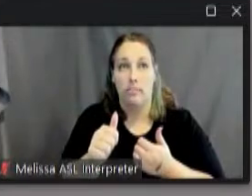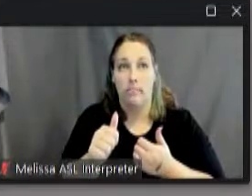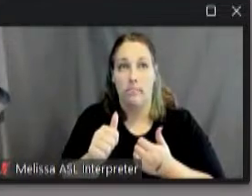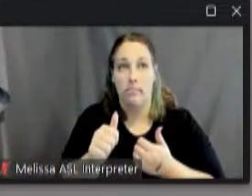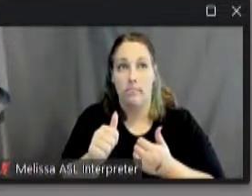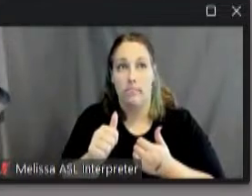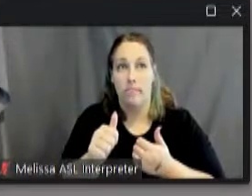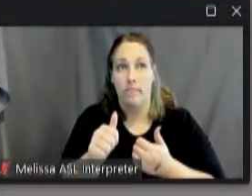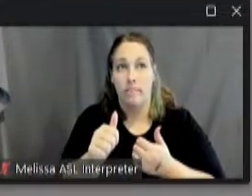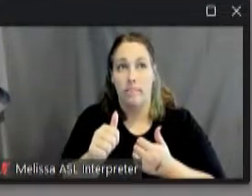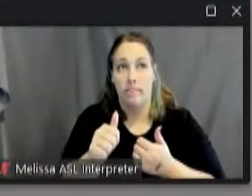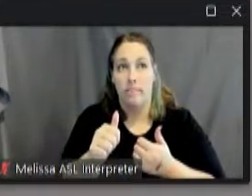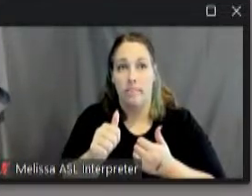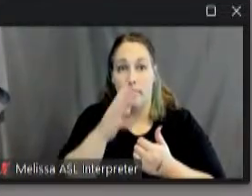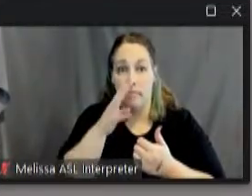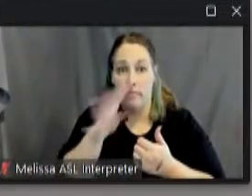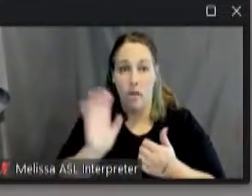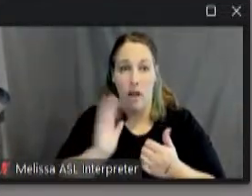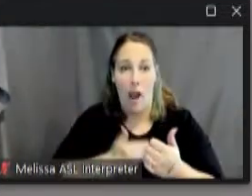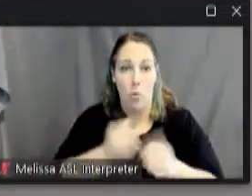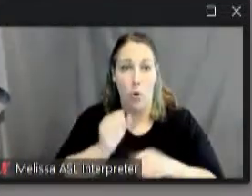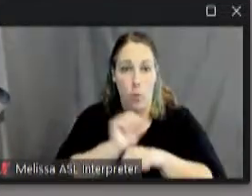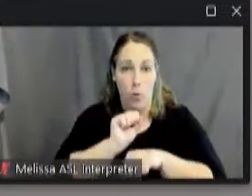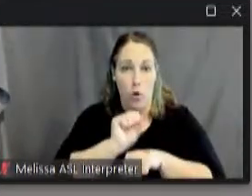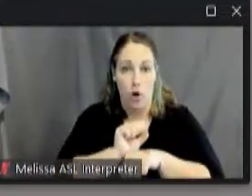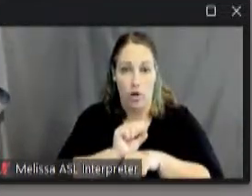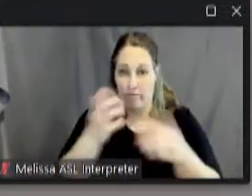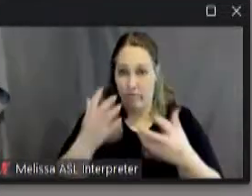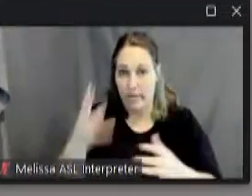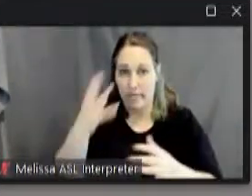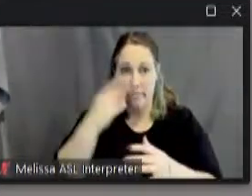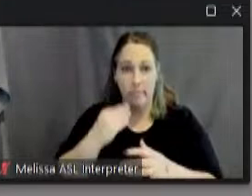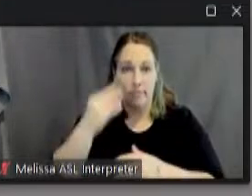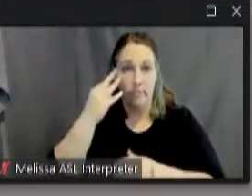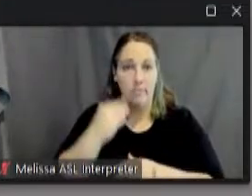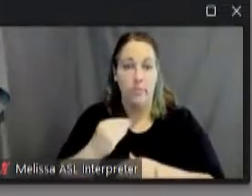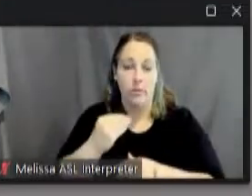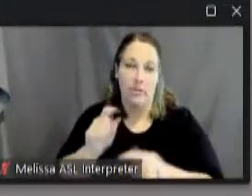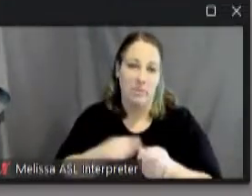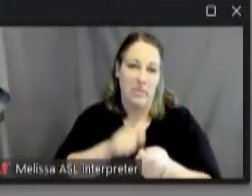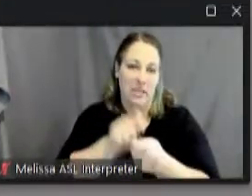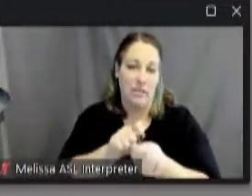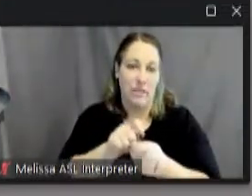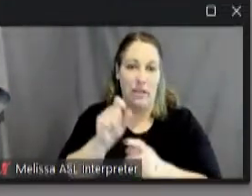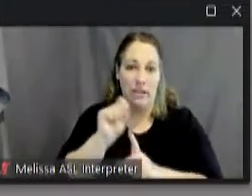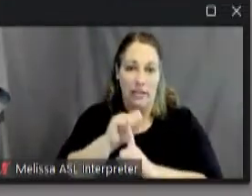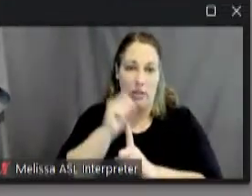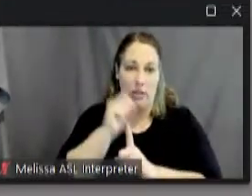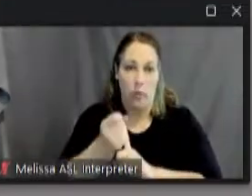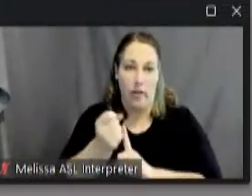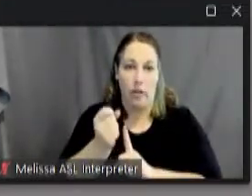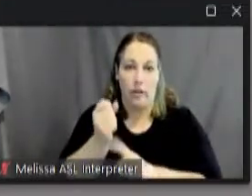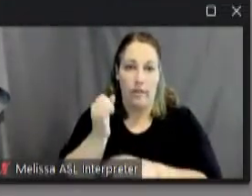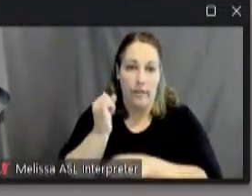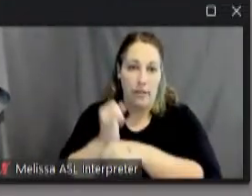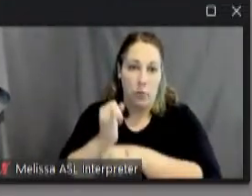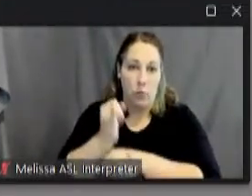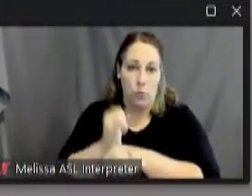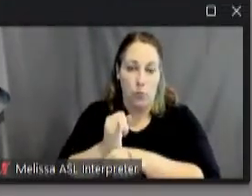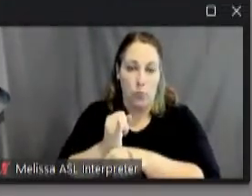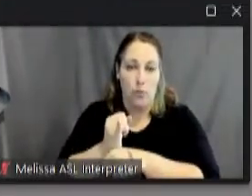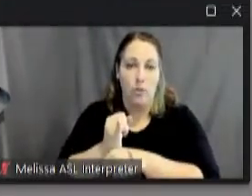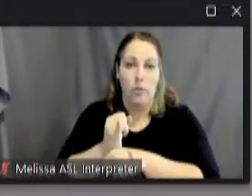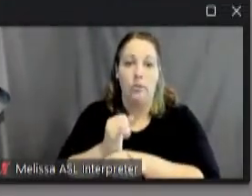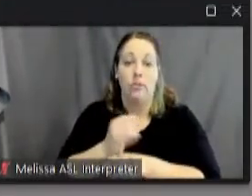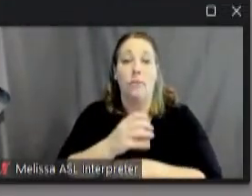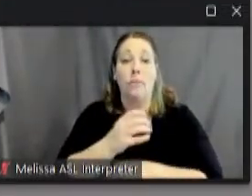have experienced this in the past, particularly in the case of our institution. We thank you for